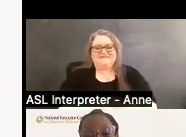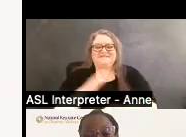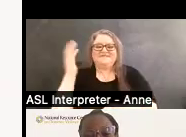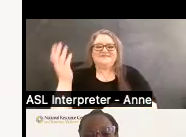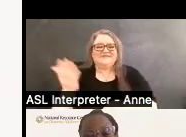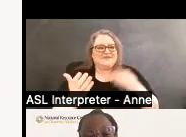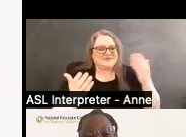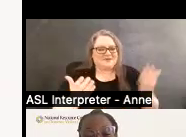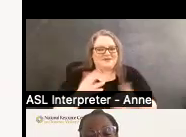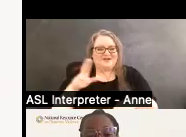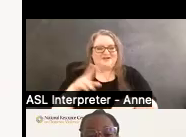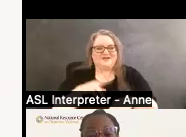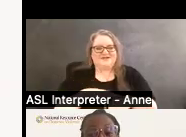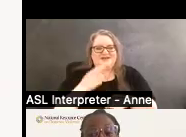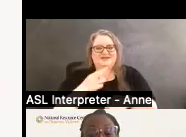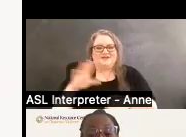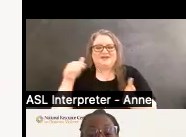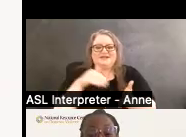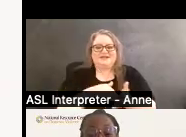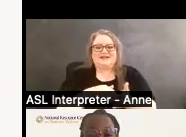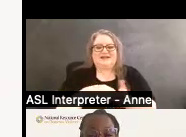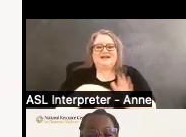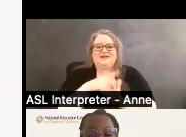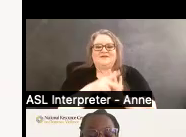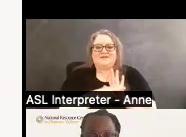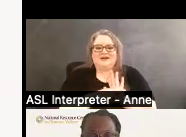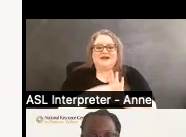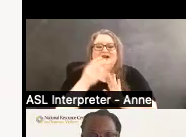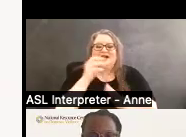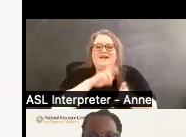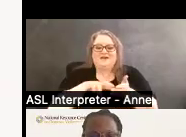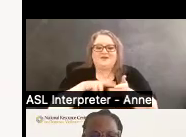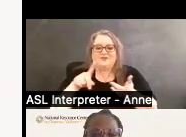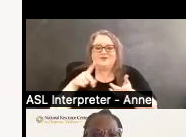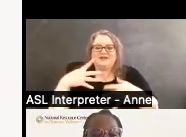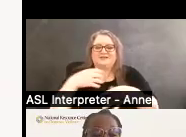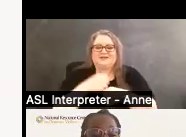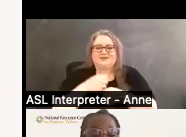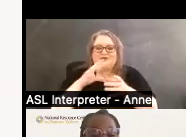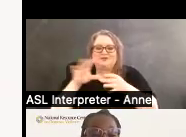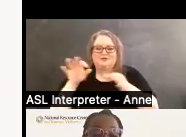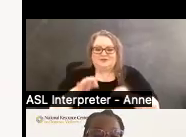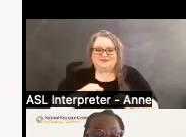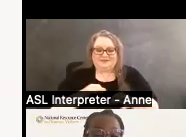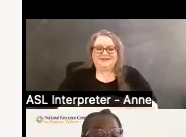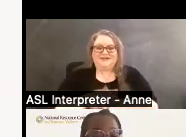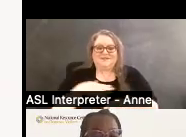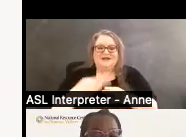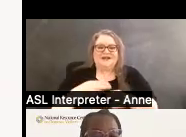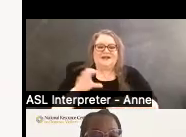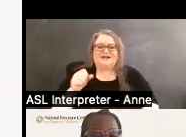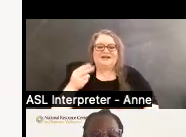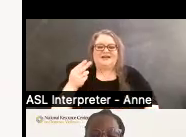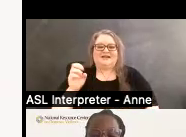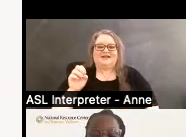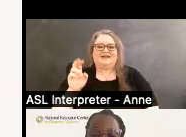Welcome to the National Resource Center's Policy and Research Briefing. My name is Shenna